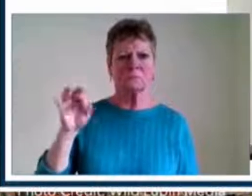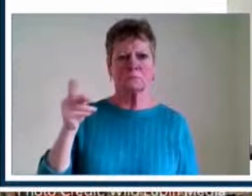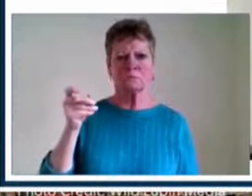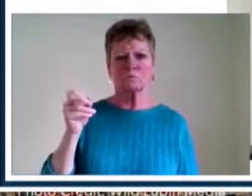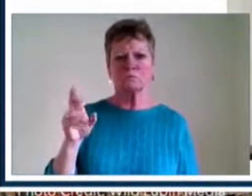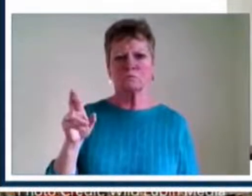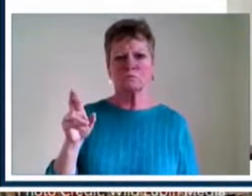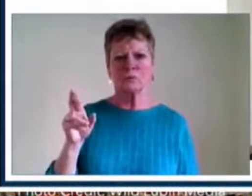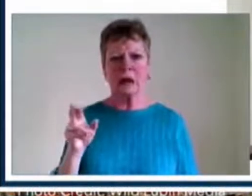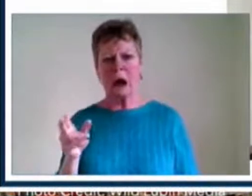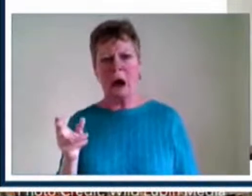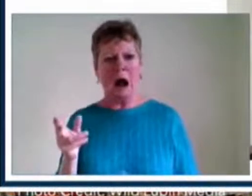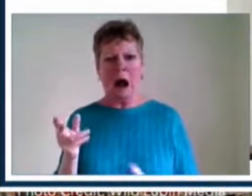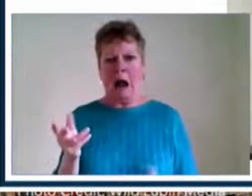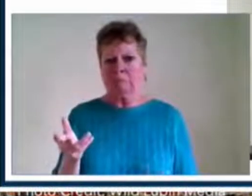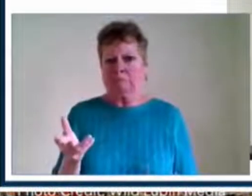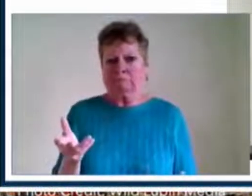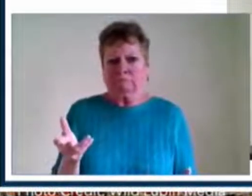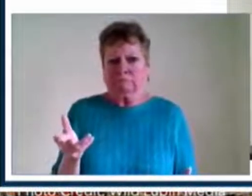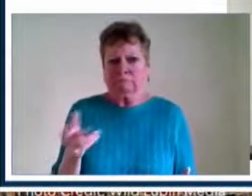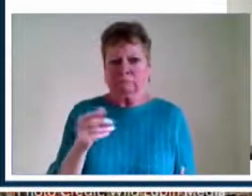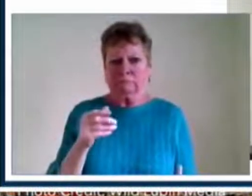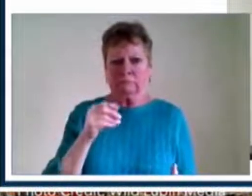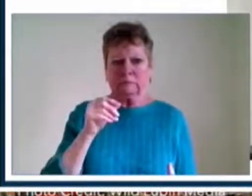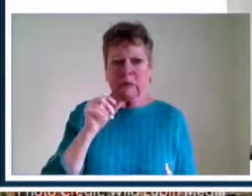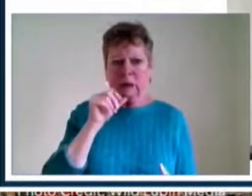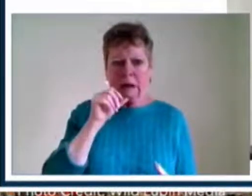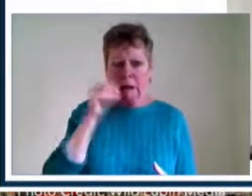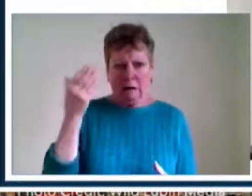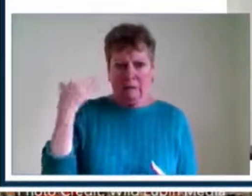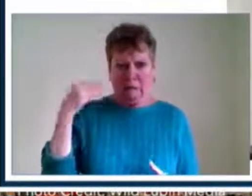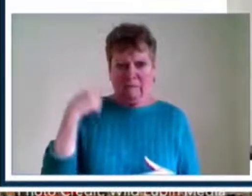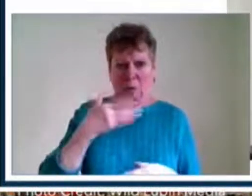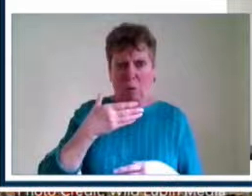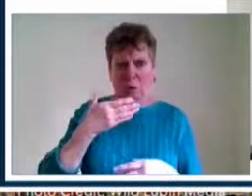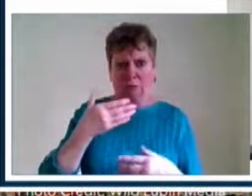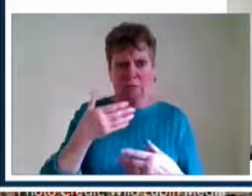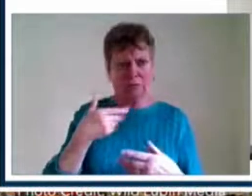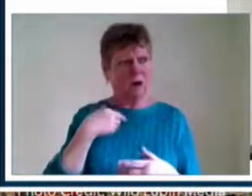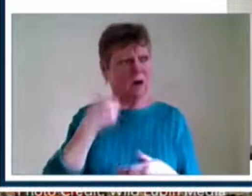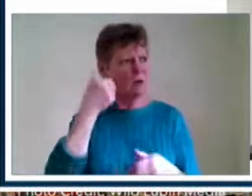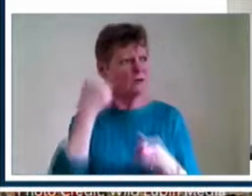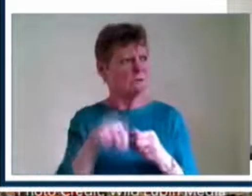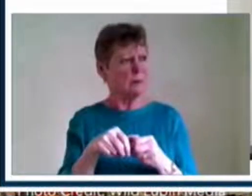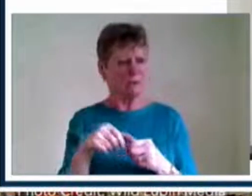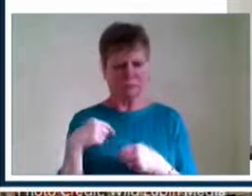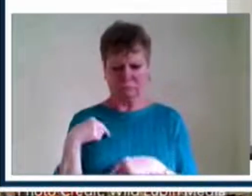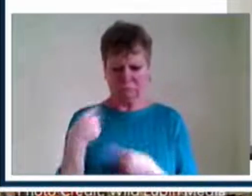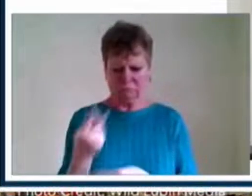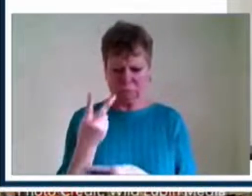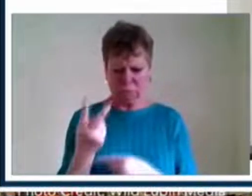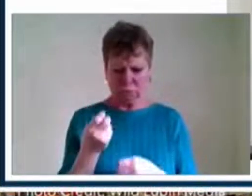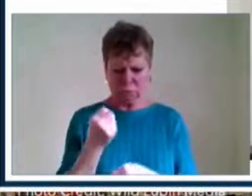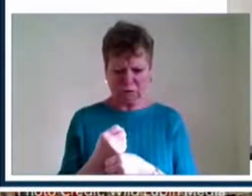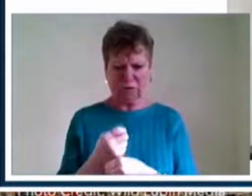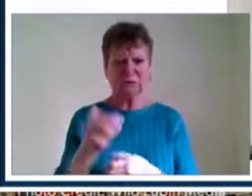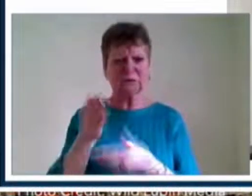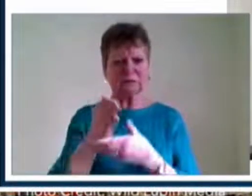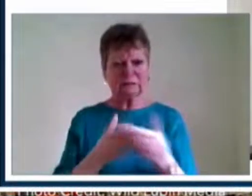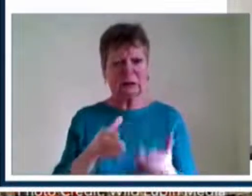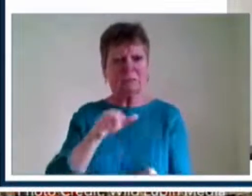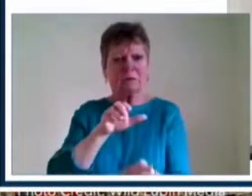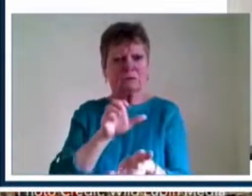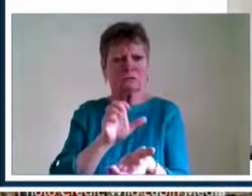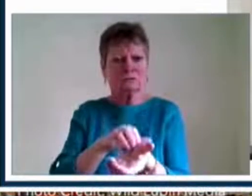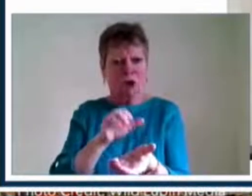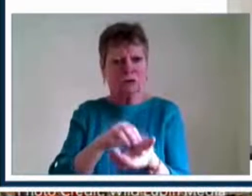I'm not sure that it's been a frequent thing. I mean, I can remember a couple times over the last 2 years where there's been other health officials, but for the most part,